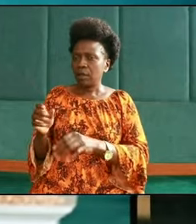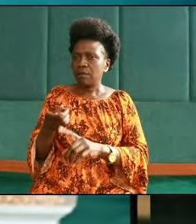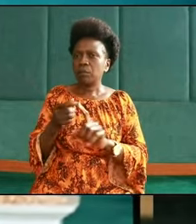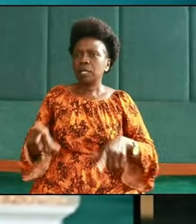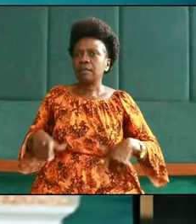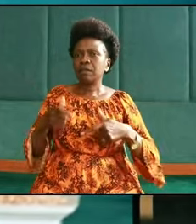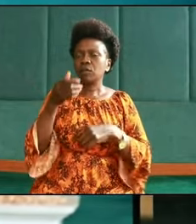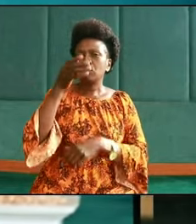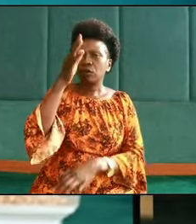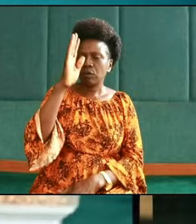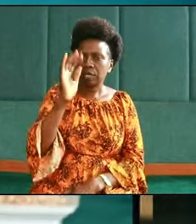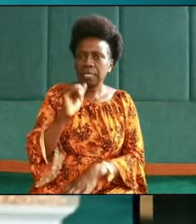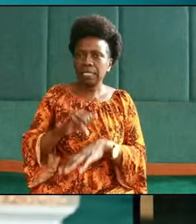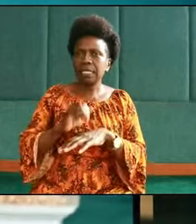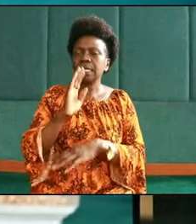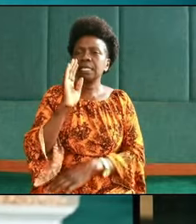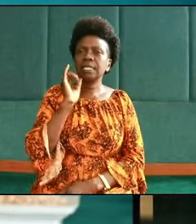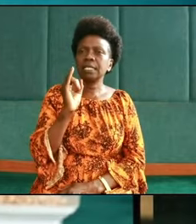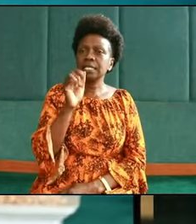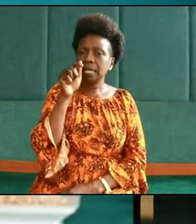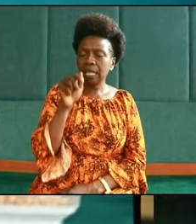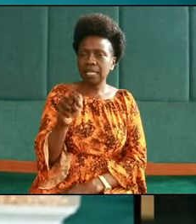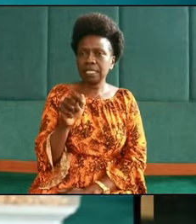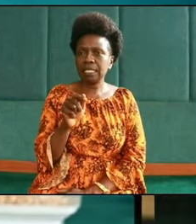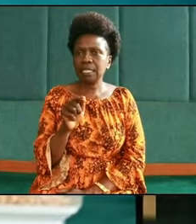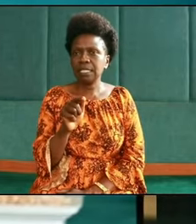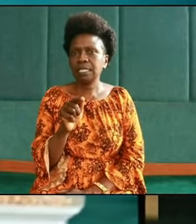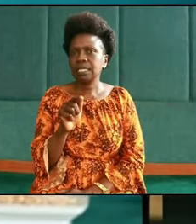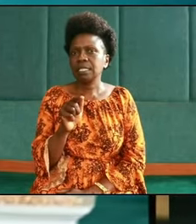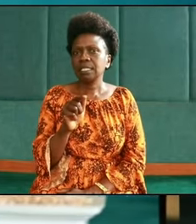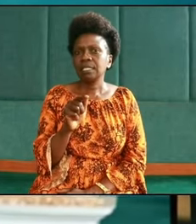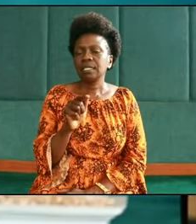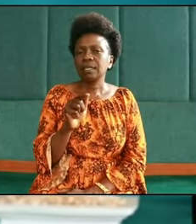God, it is this